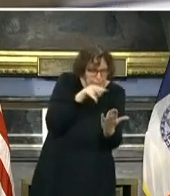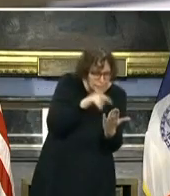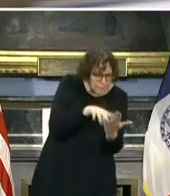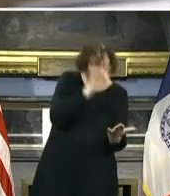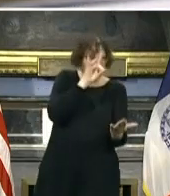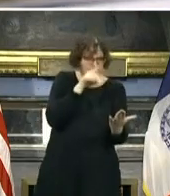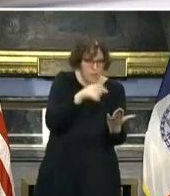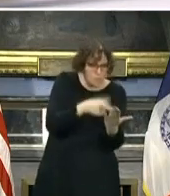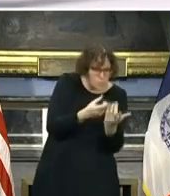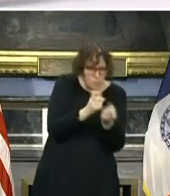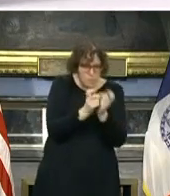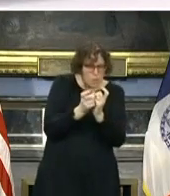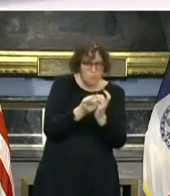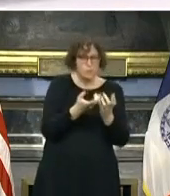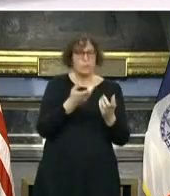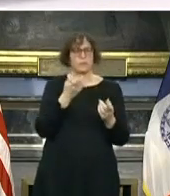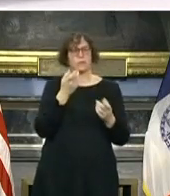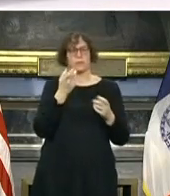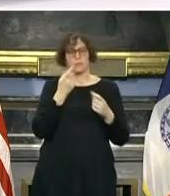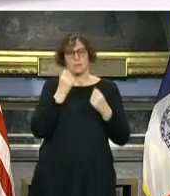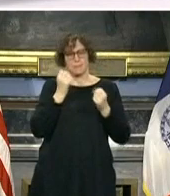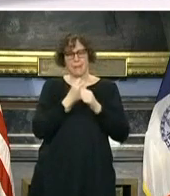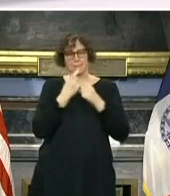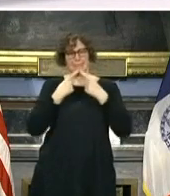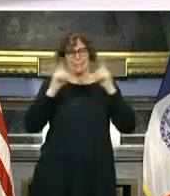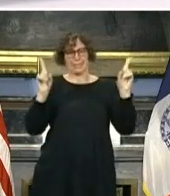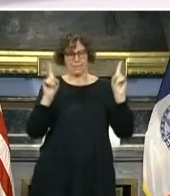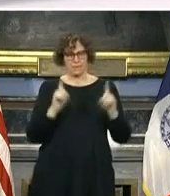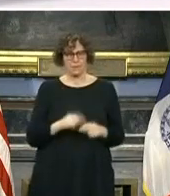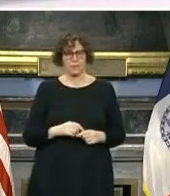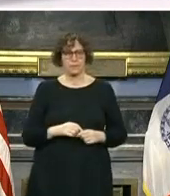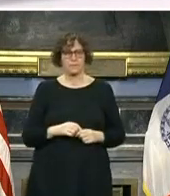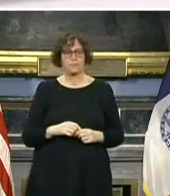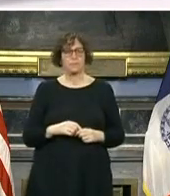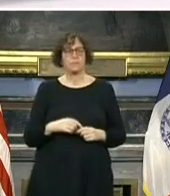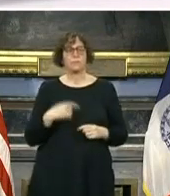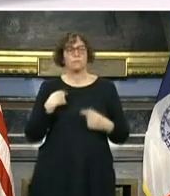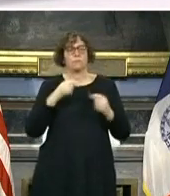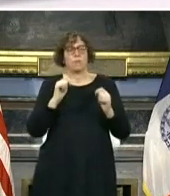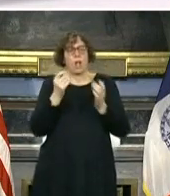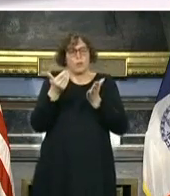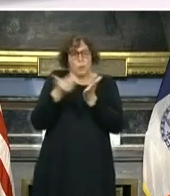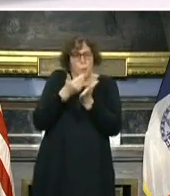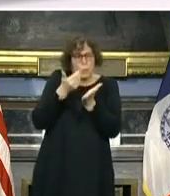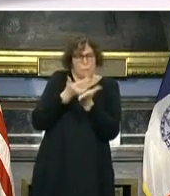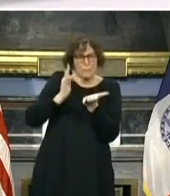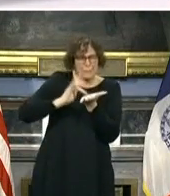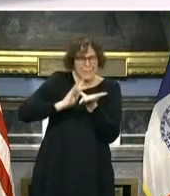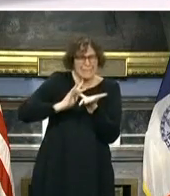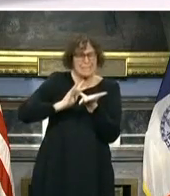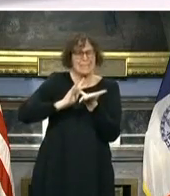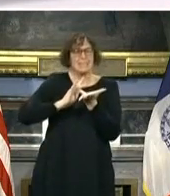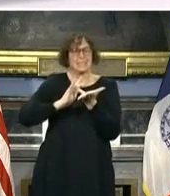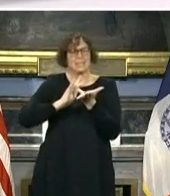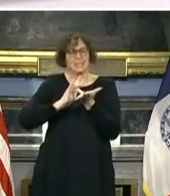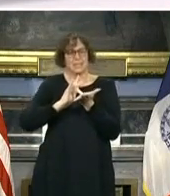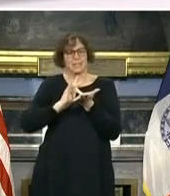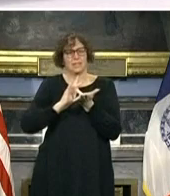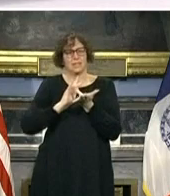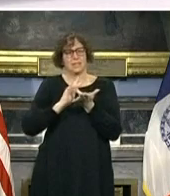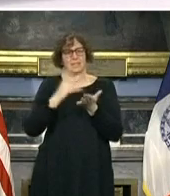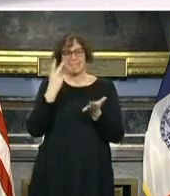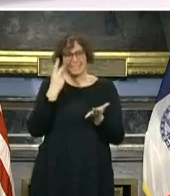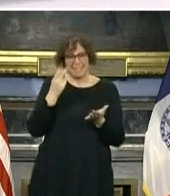receiving hydrochloroquine or Plaquenil as part of those treatment regimens, but these are all